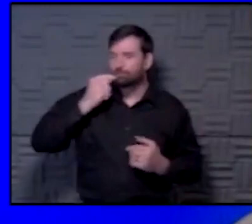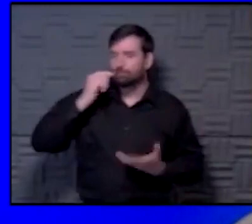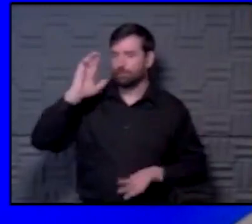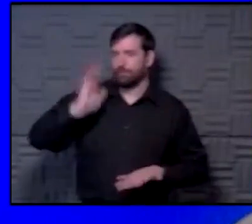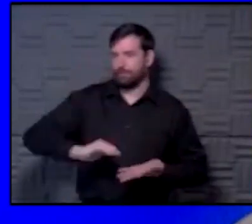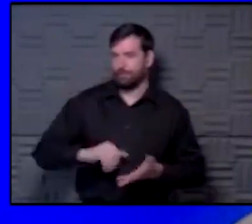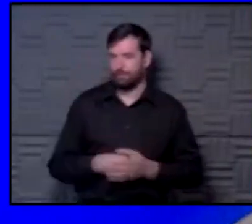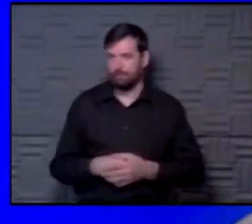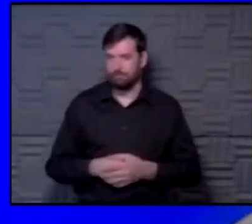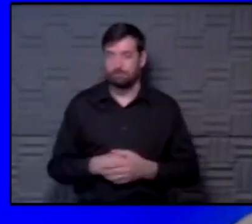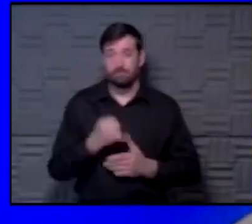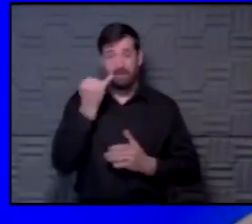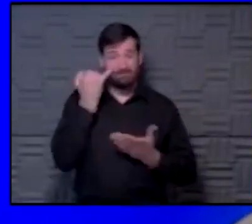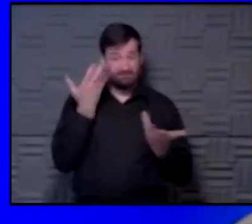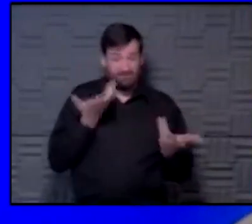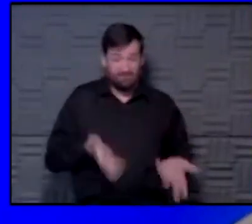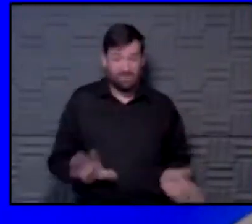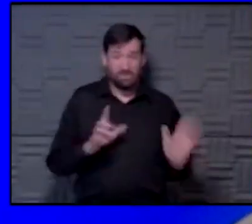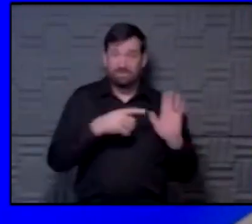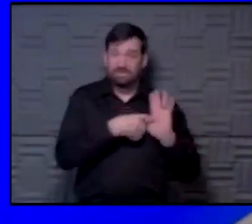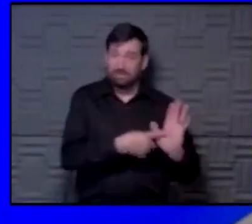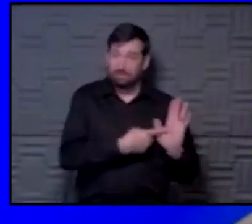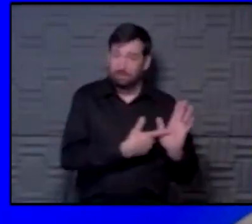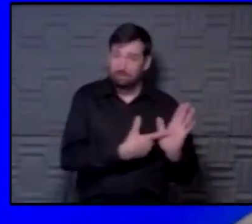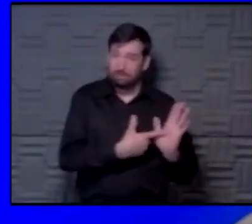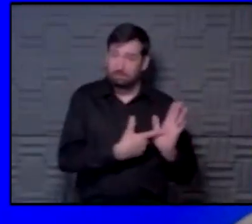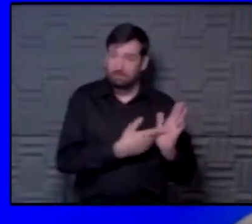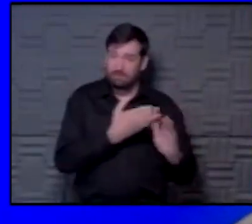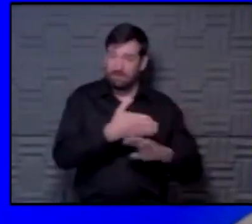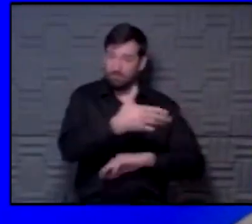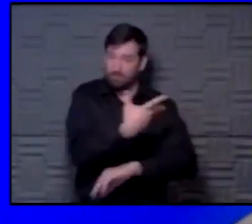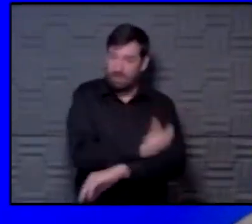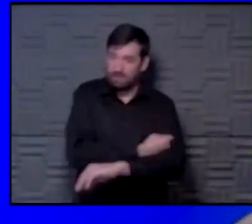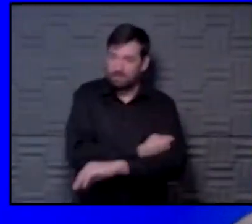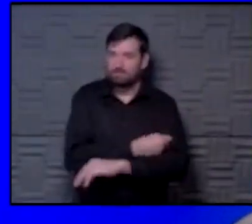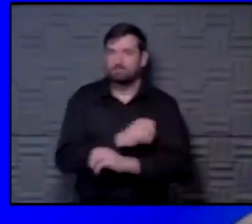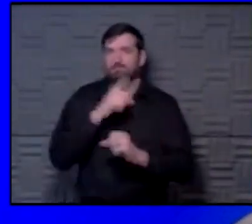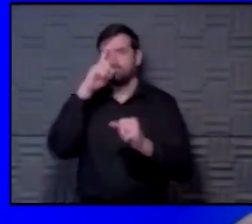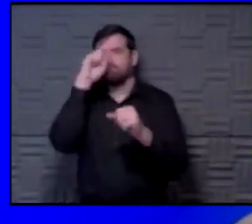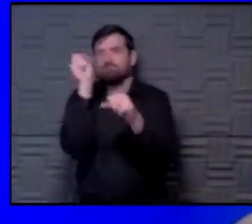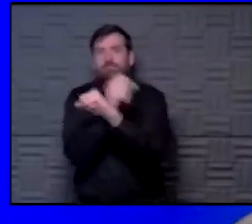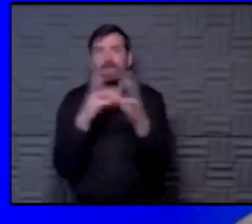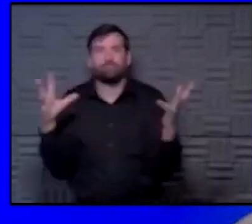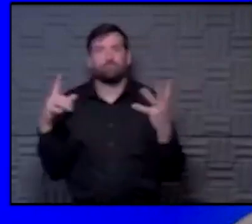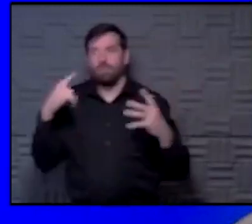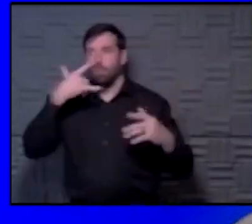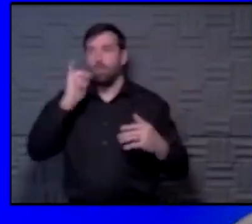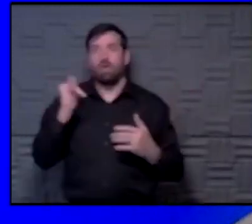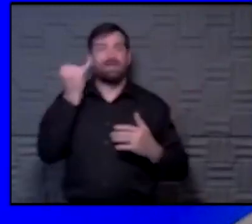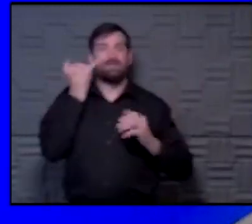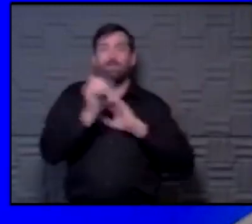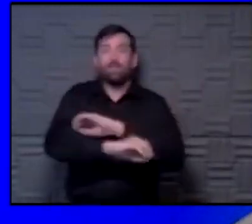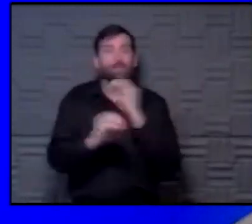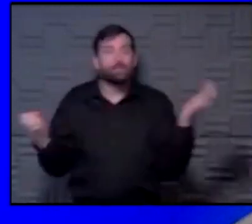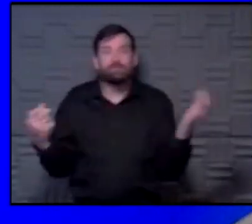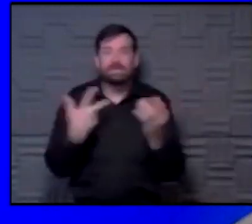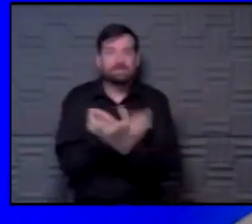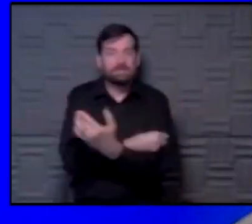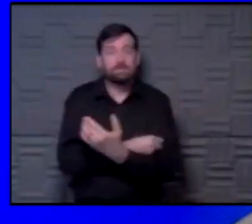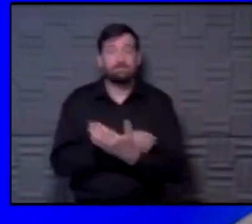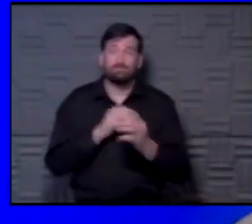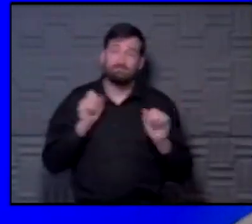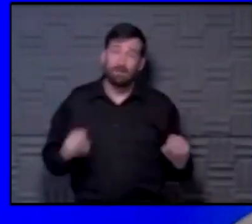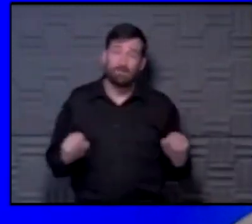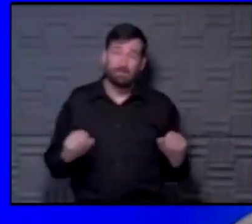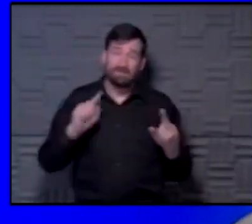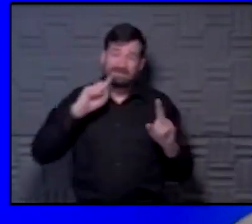If you had symptoms after getting the vaccine, just imagine what your symptoms would have been like if you did not get the vaccine. They probably would have been